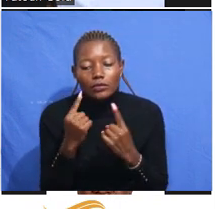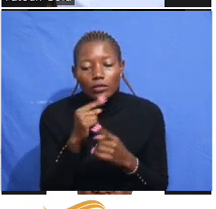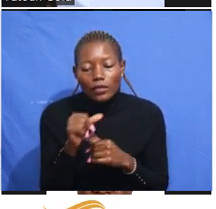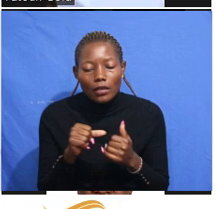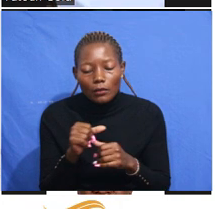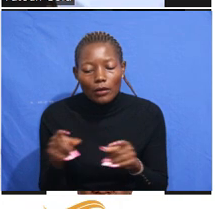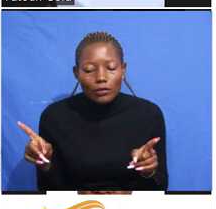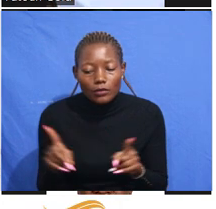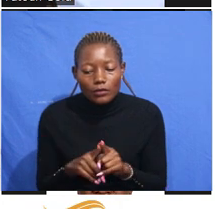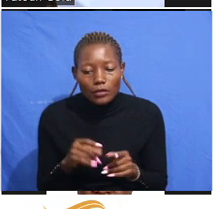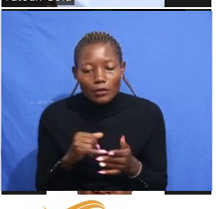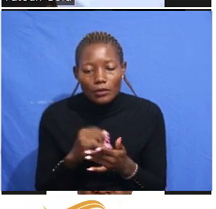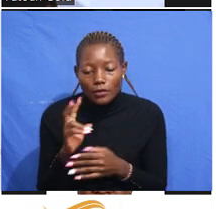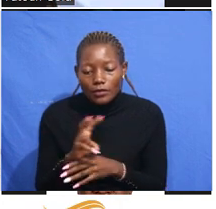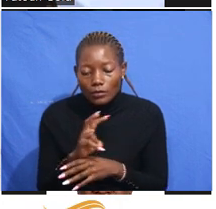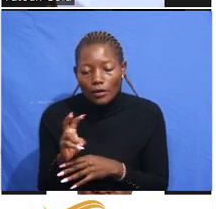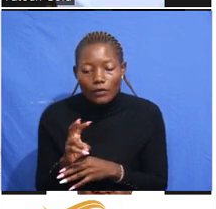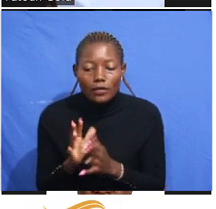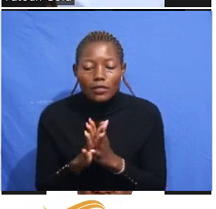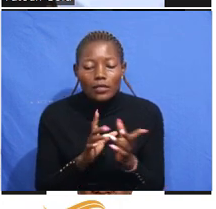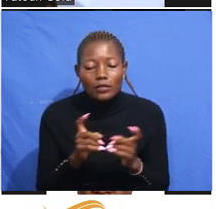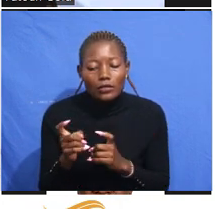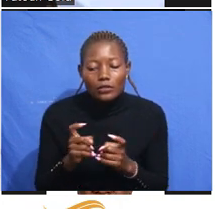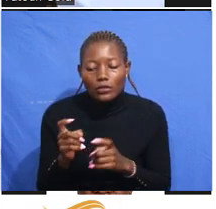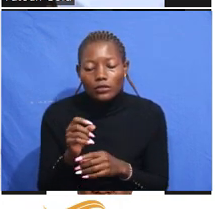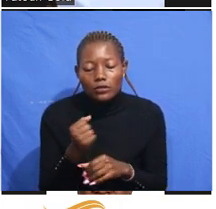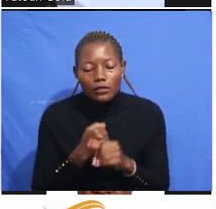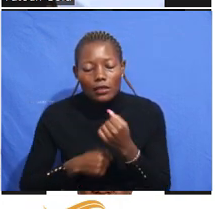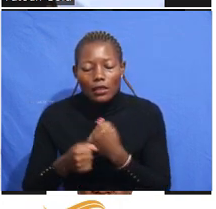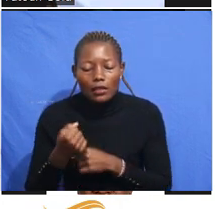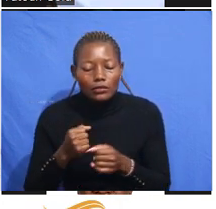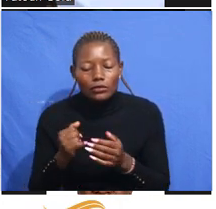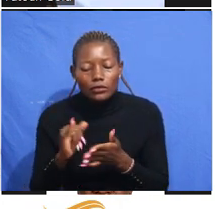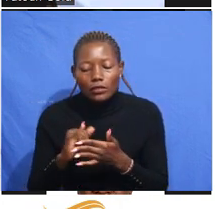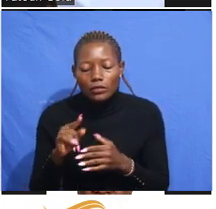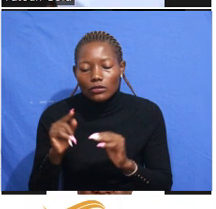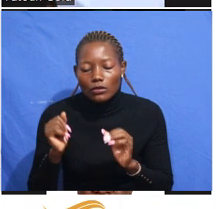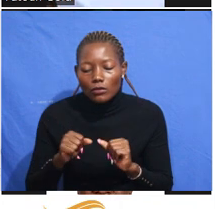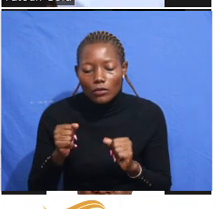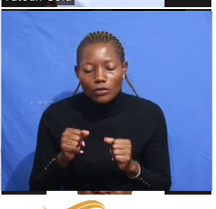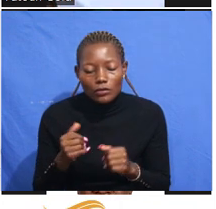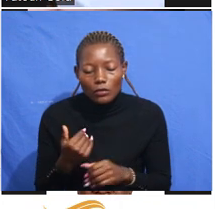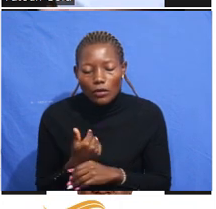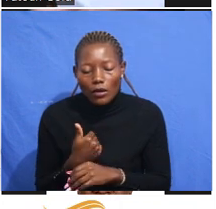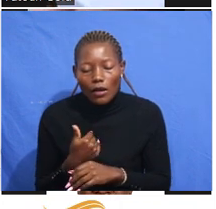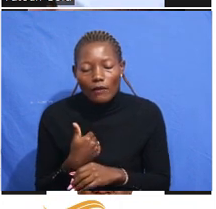it monitors and controls the muscular action so that you're able to have harmonic and